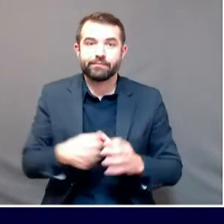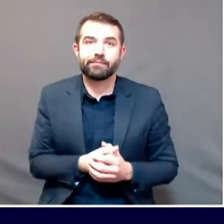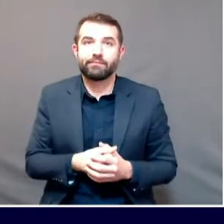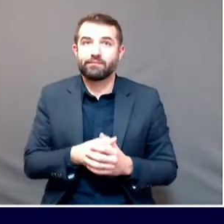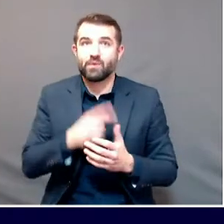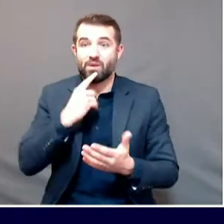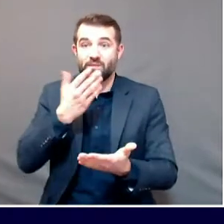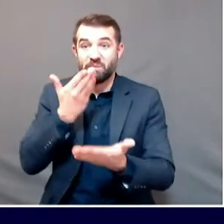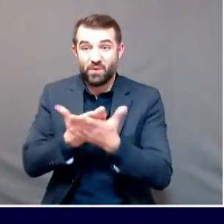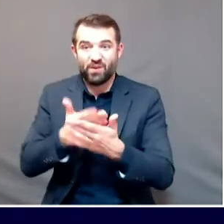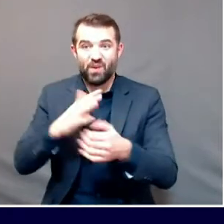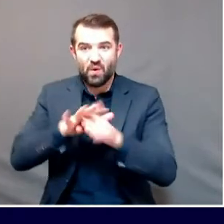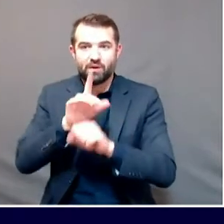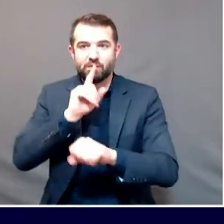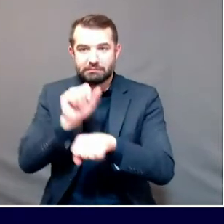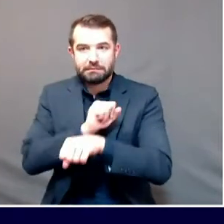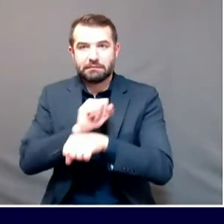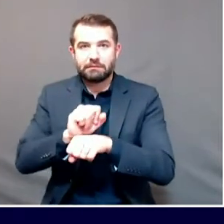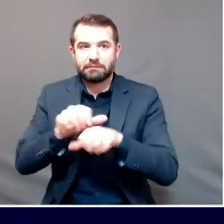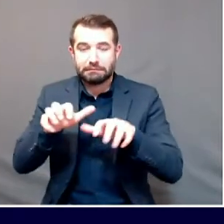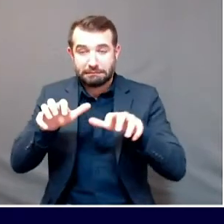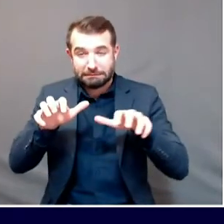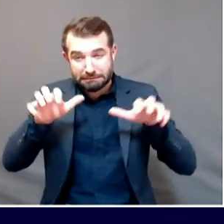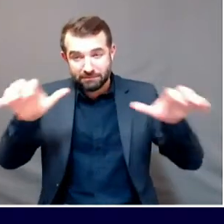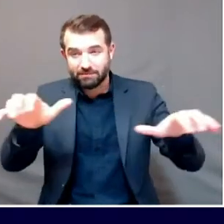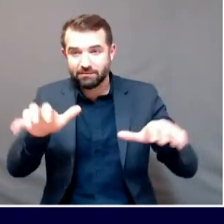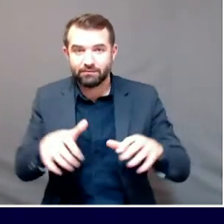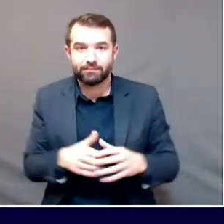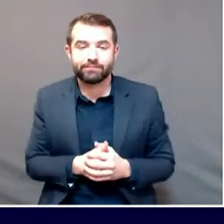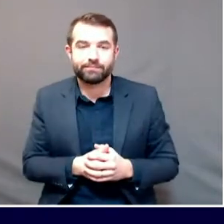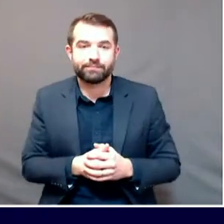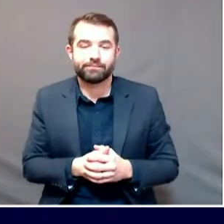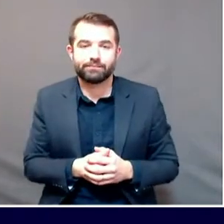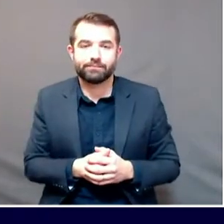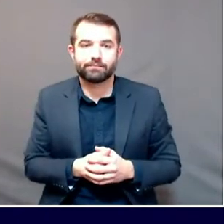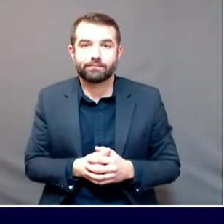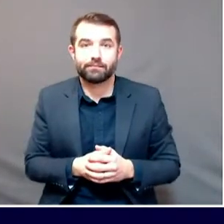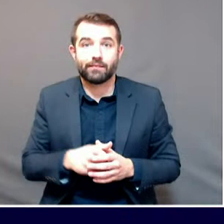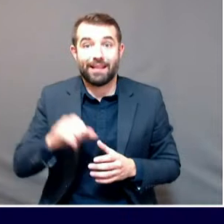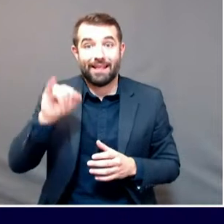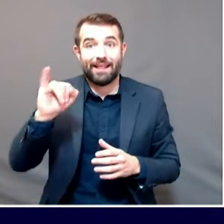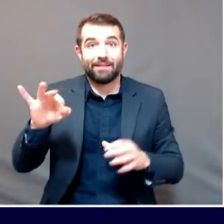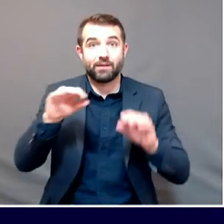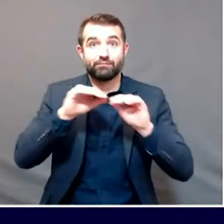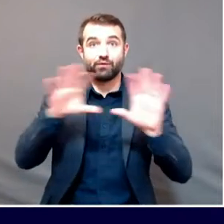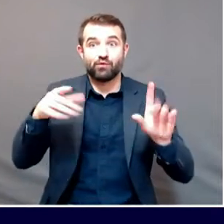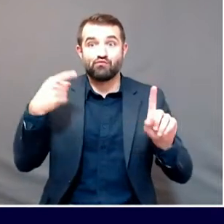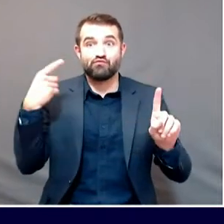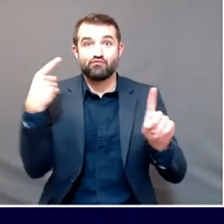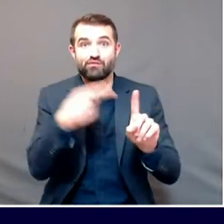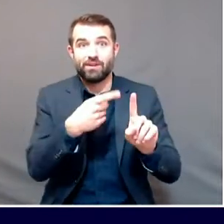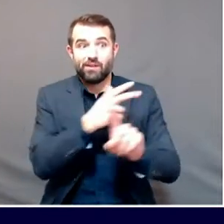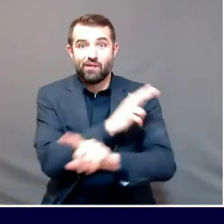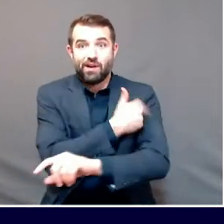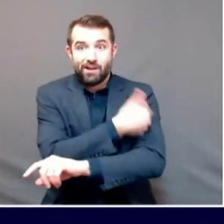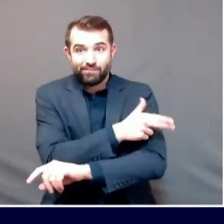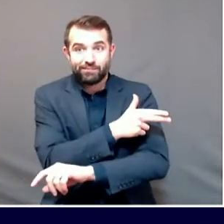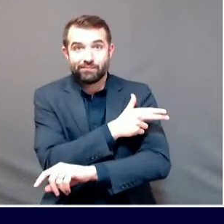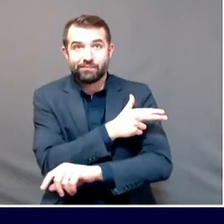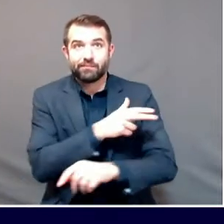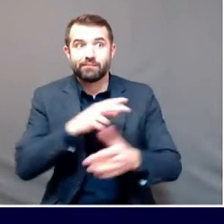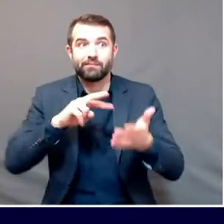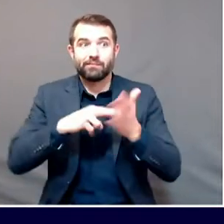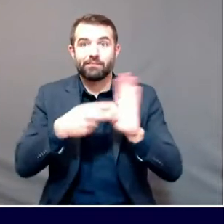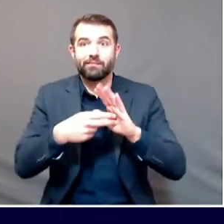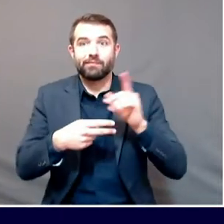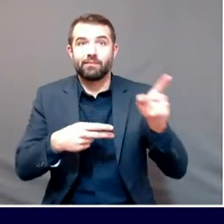to suggest for a second that because there was an outbreak somewhere, there was necessarily any kind of lapse. Oftentimes what we see is